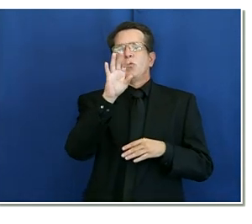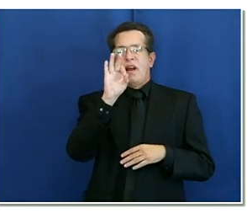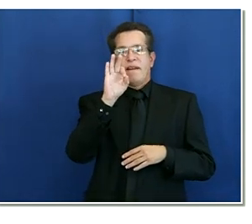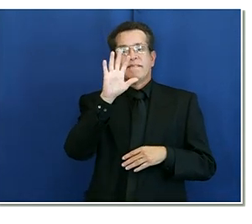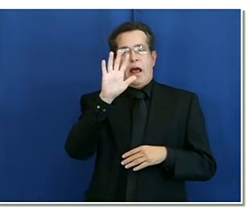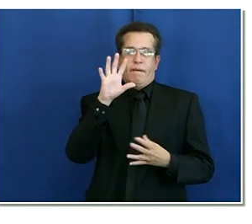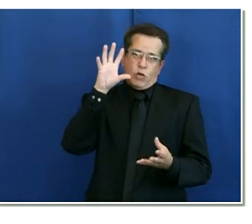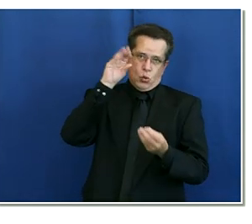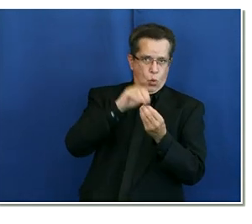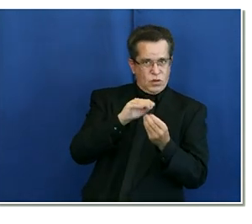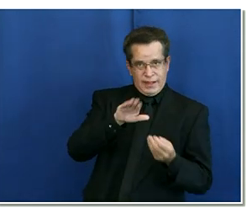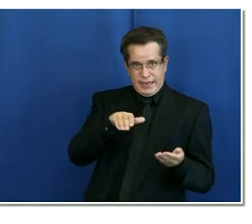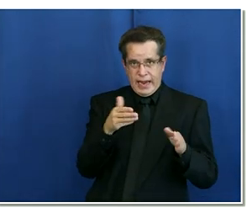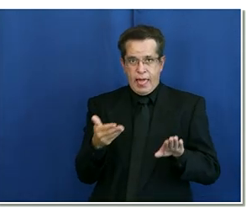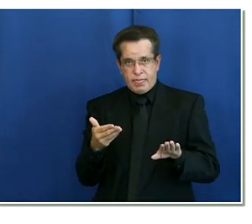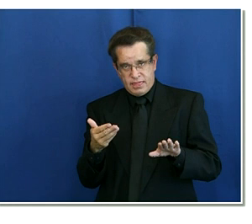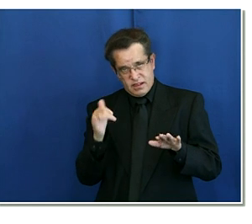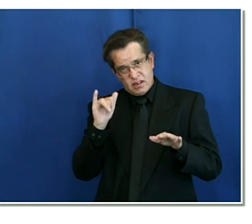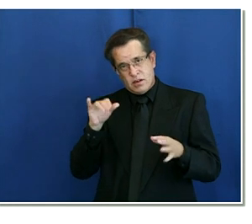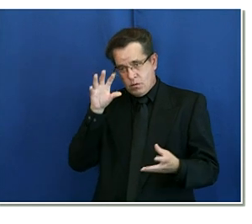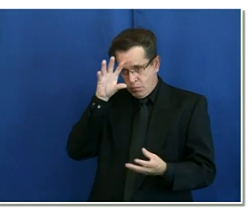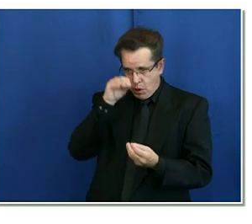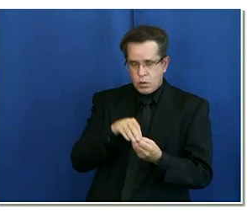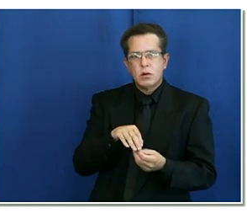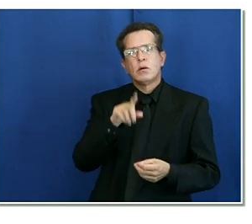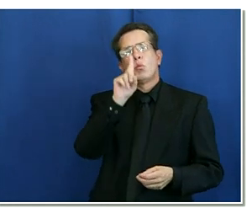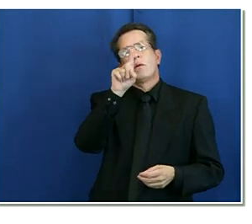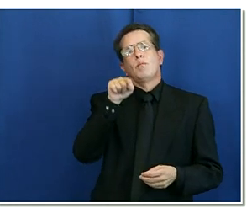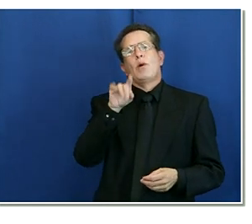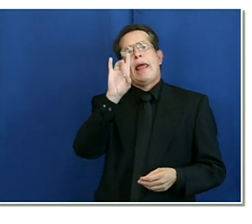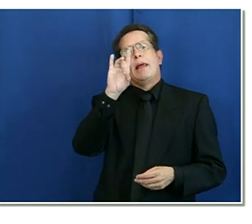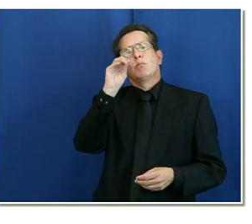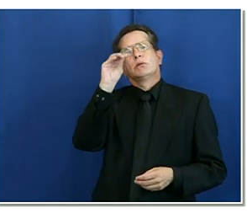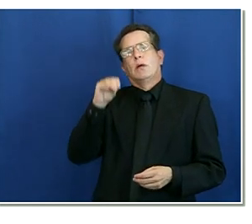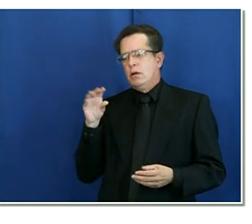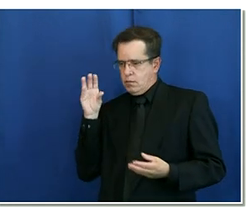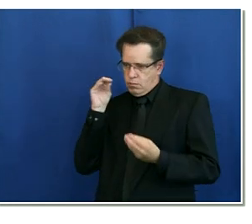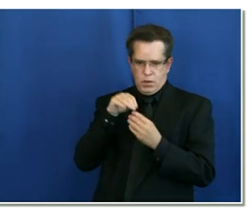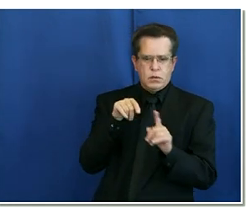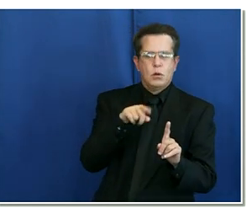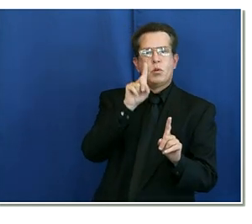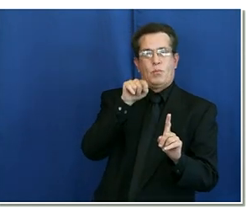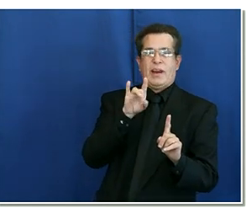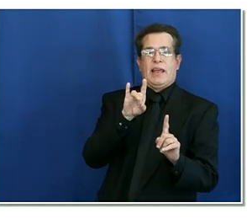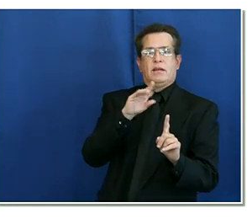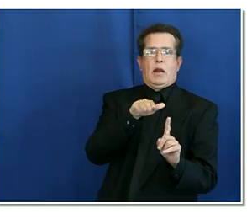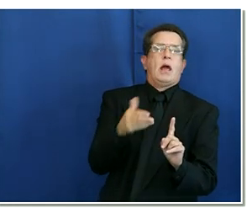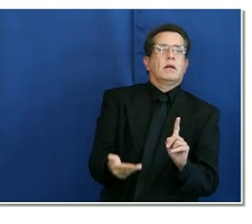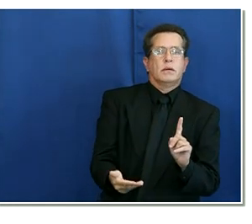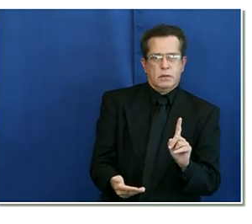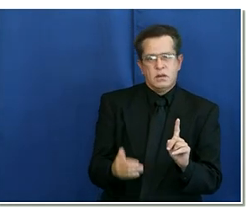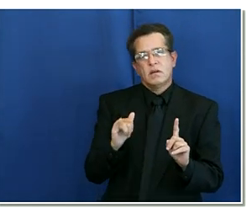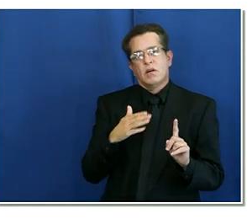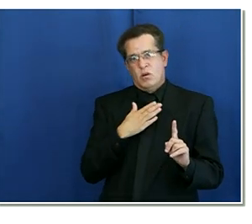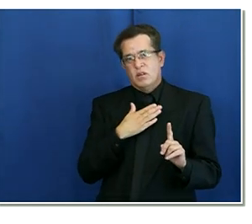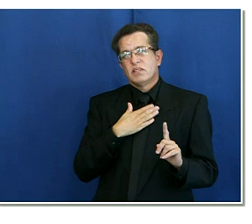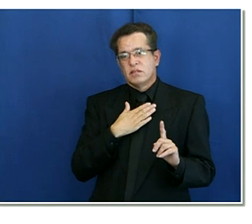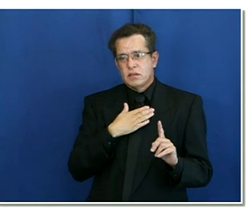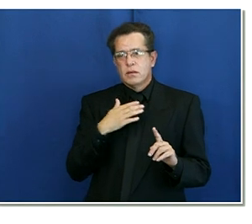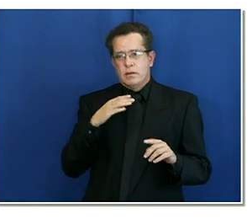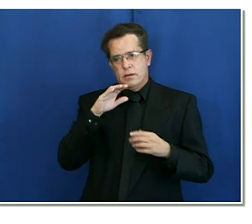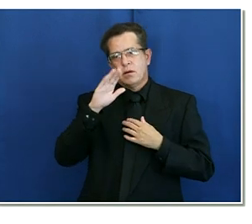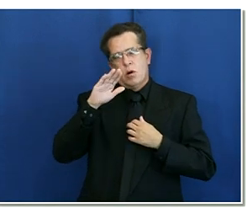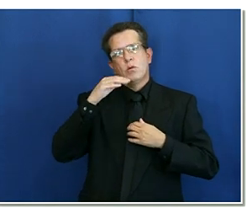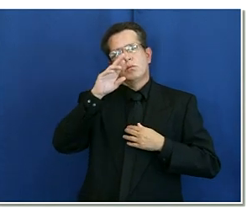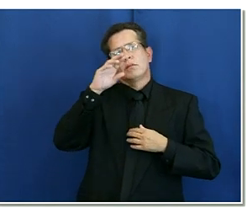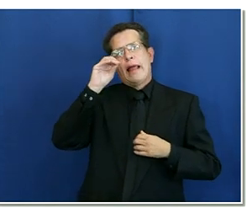695 total deaths and represent 1.8% of the total number of cases, which is also the county's case